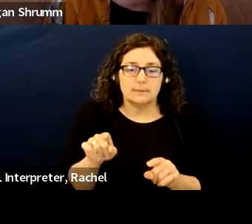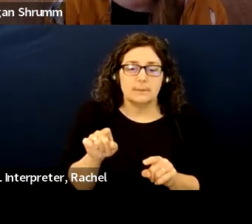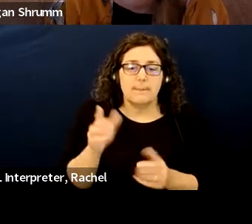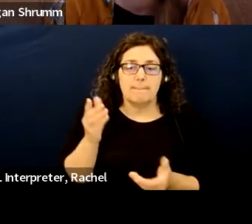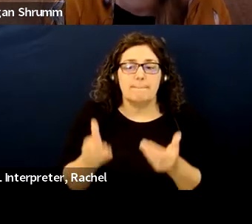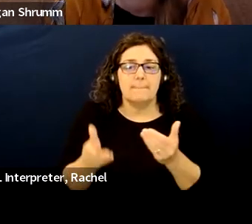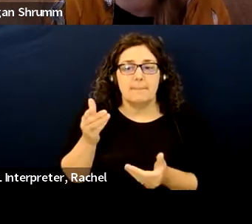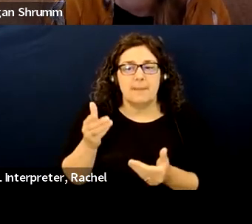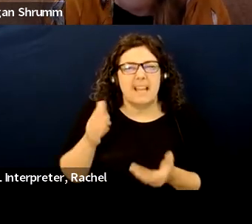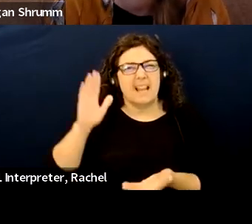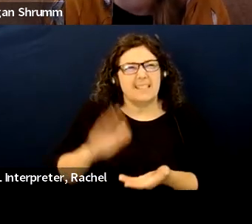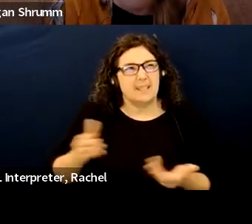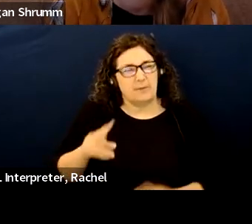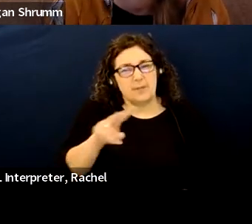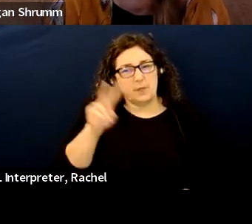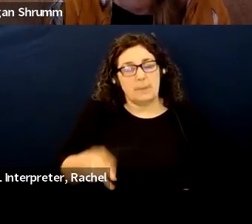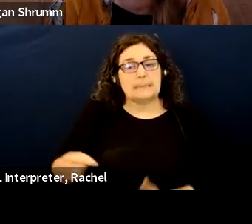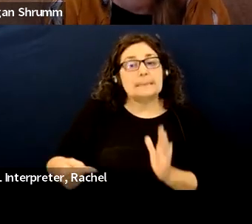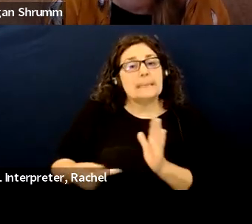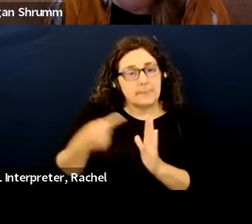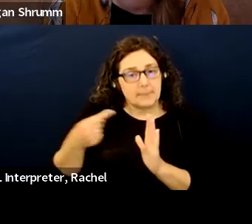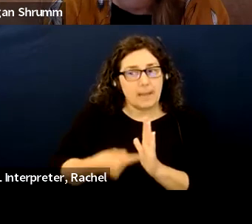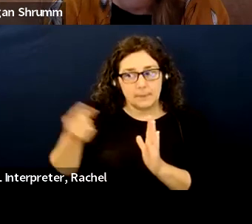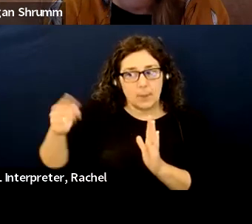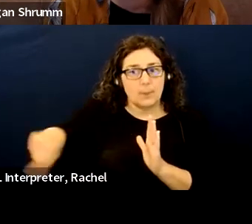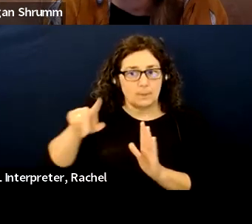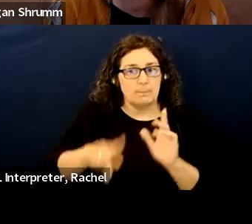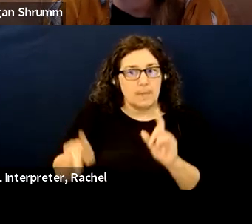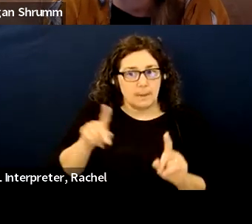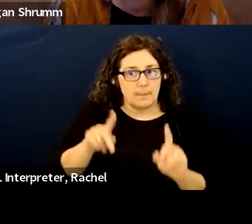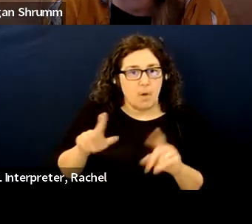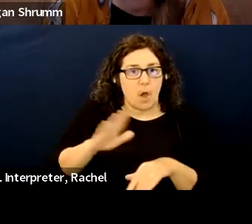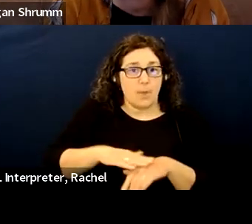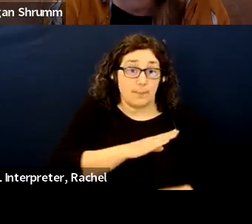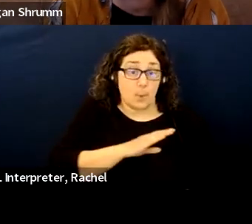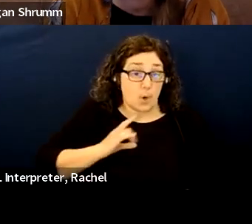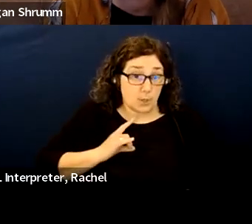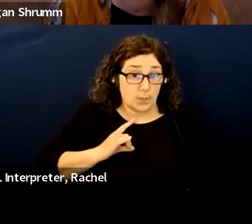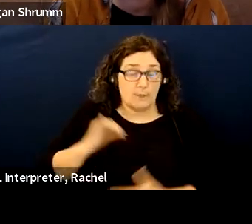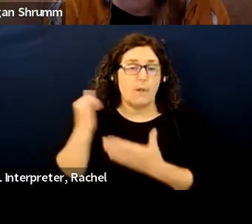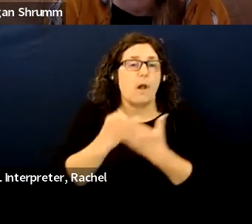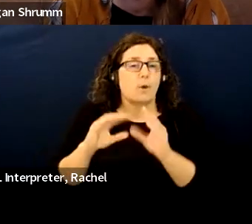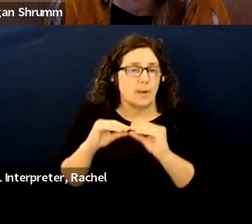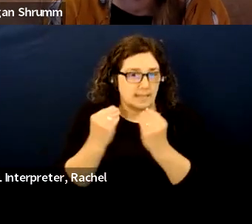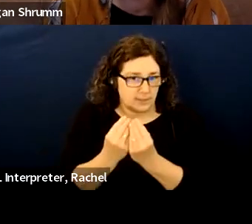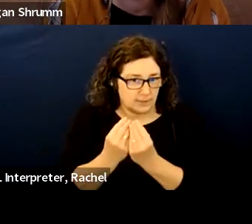maybe less so in Victoria, but sometimes those can be people on the boards of art